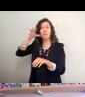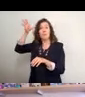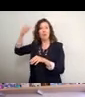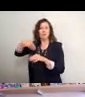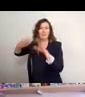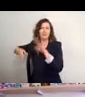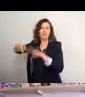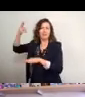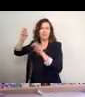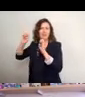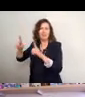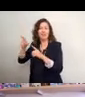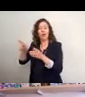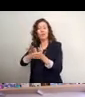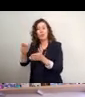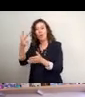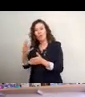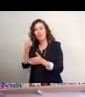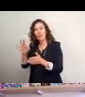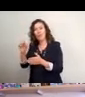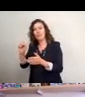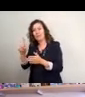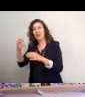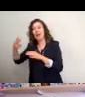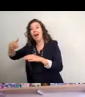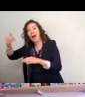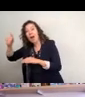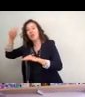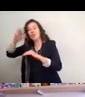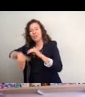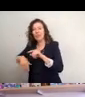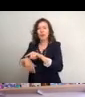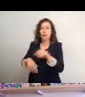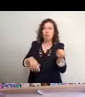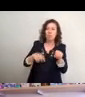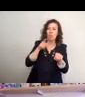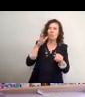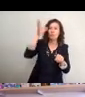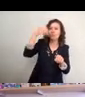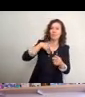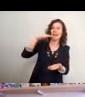of a standard deviation higher than children whose parents were the least educated.